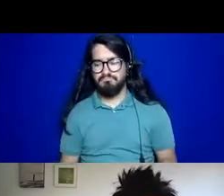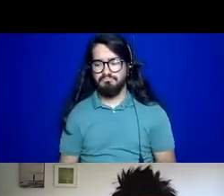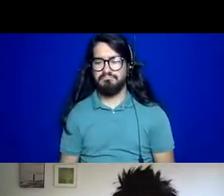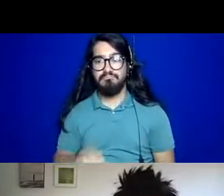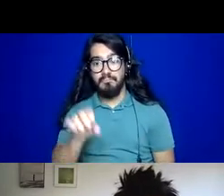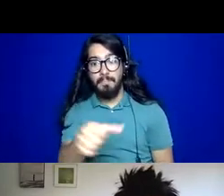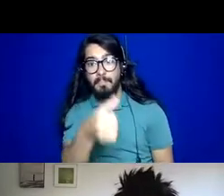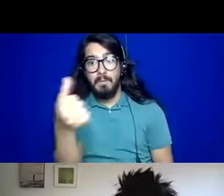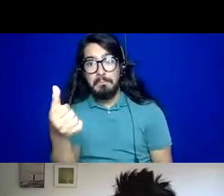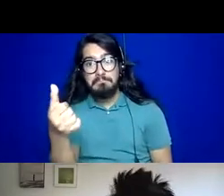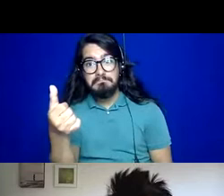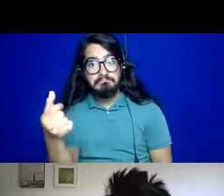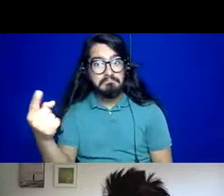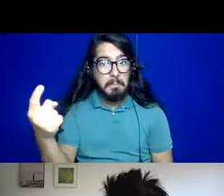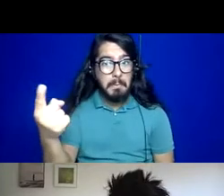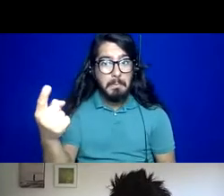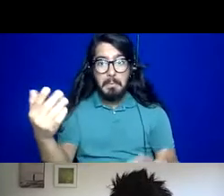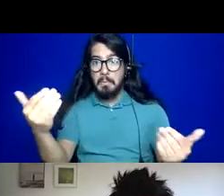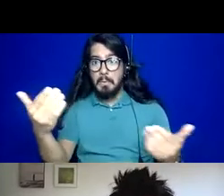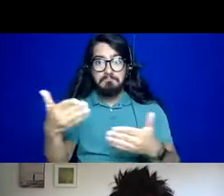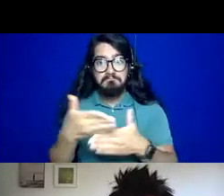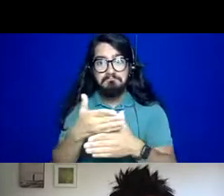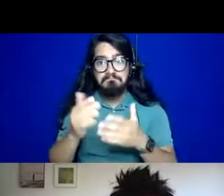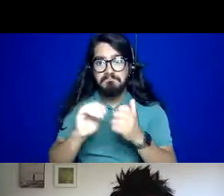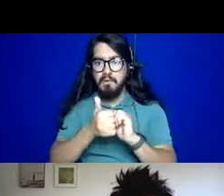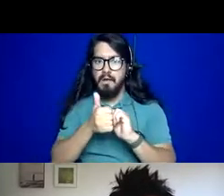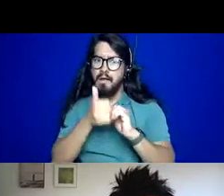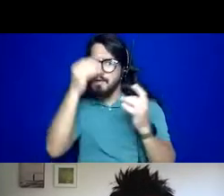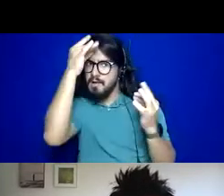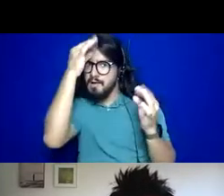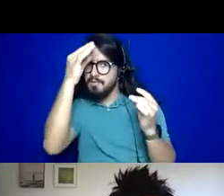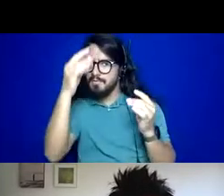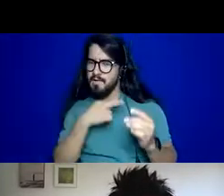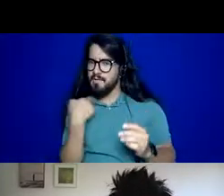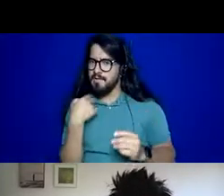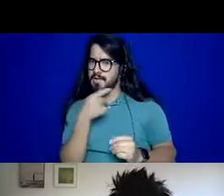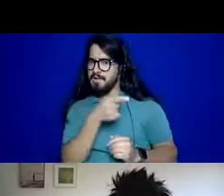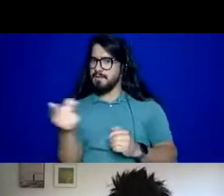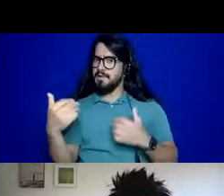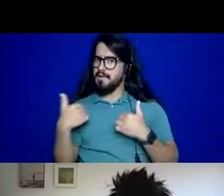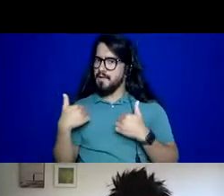Anyone else want to share how you're relating to these sensors? What risks you think they might be bringing?